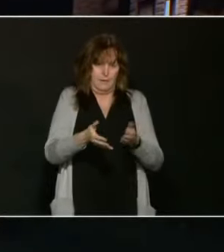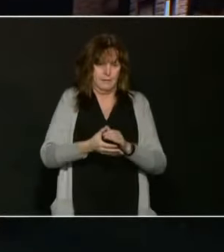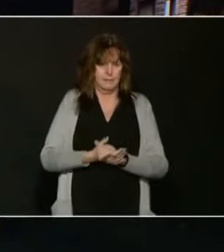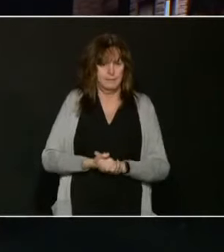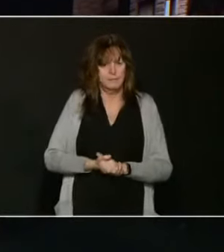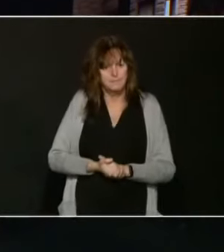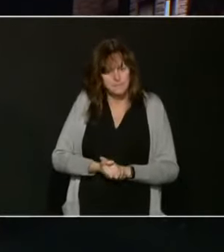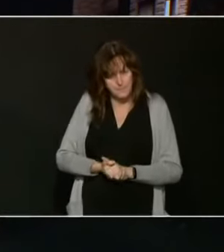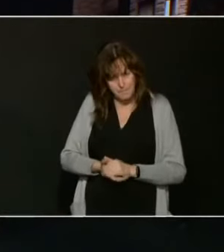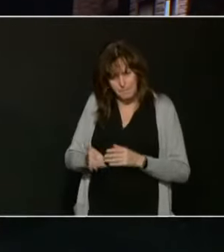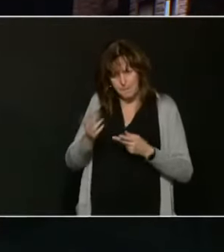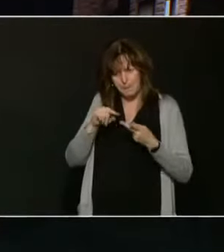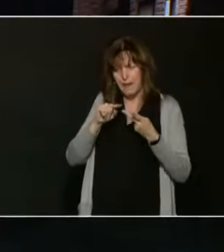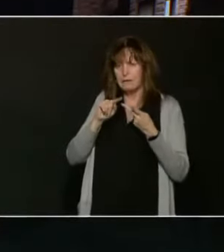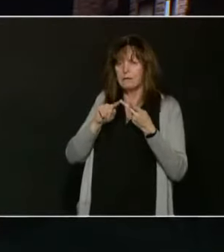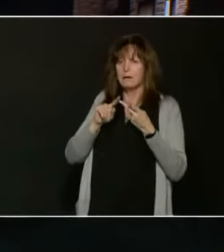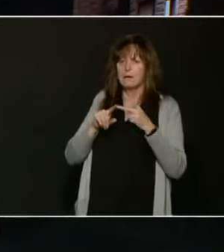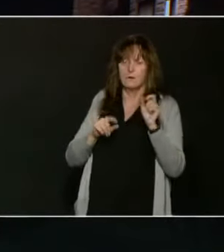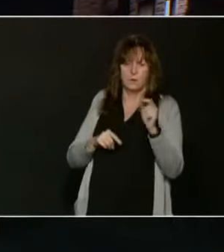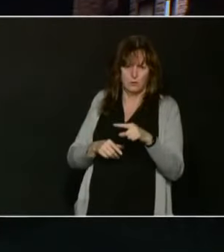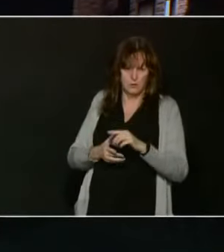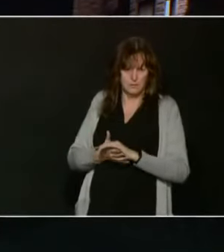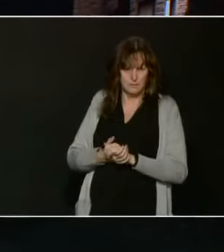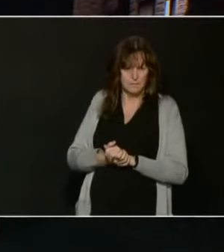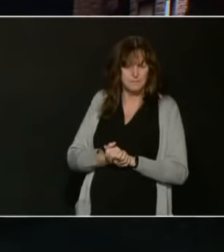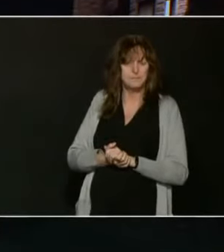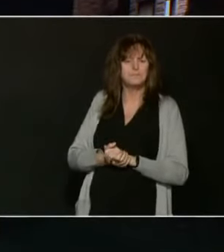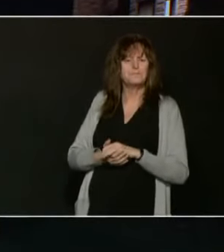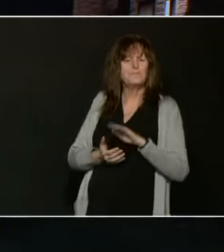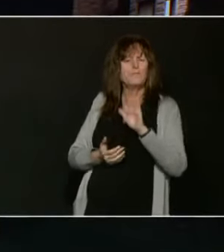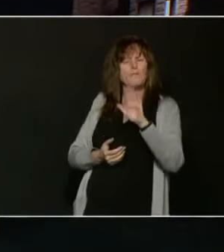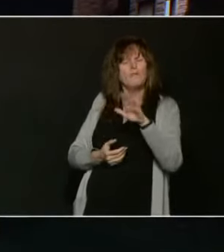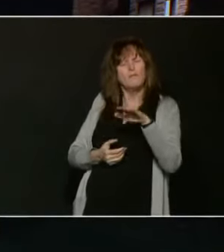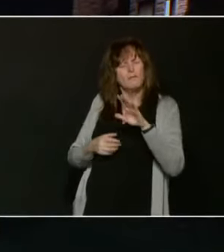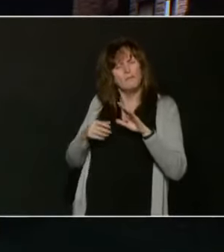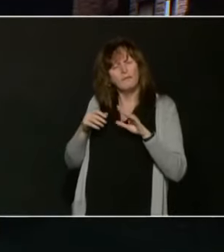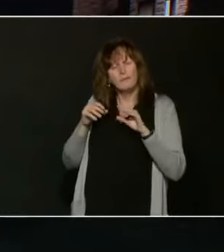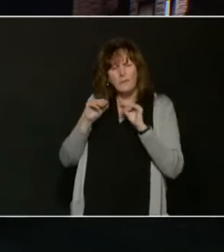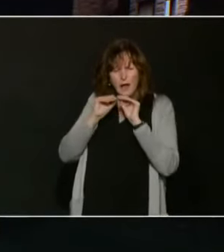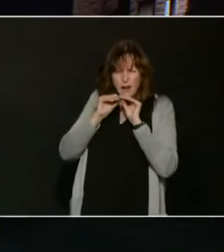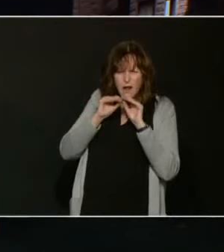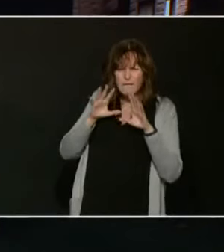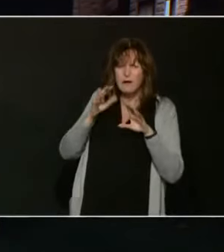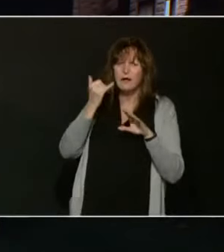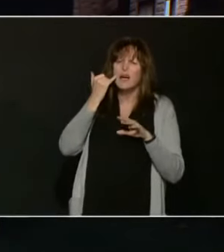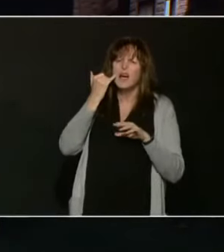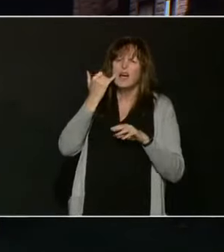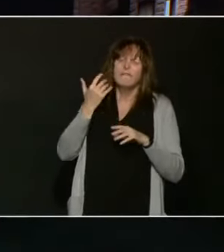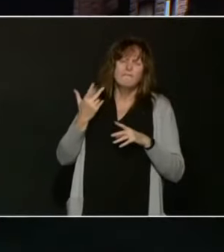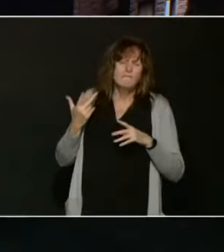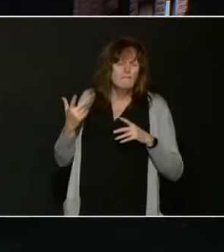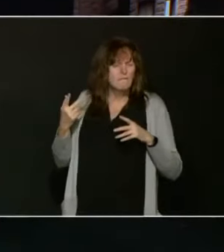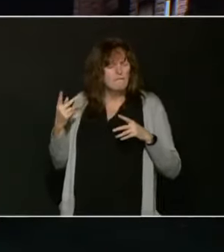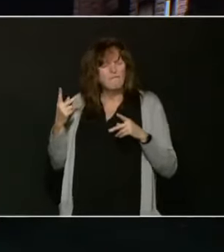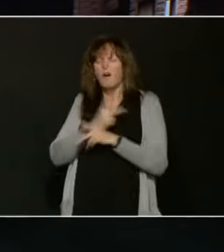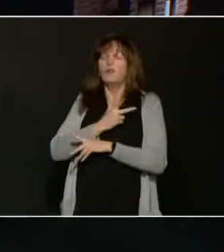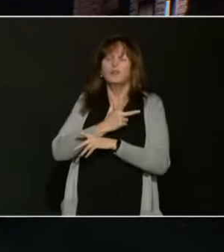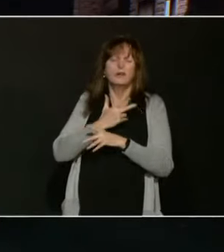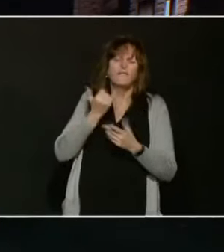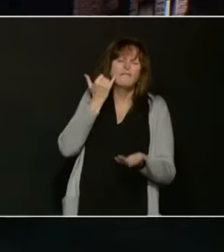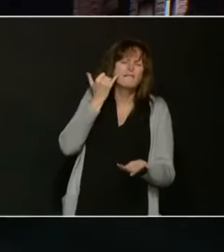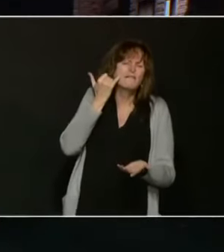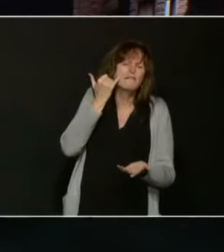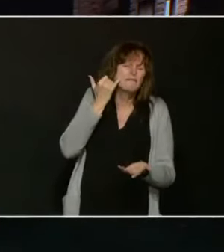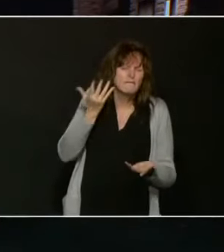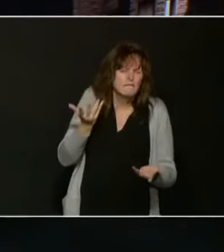question. And just to clarify there, that the worst case scenario, then, when you mentioned that it would be